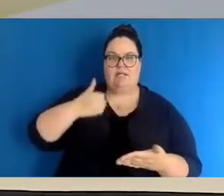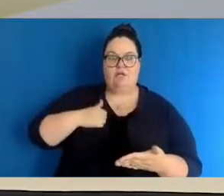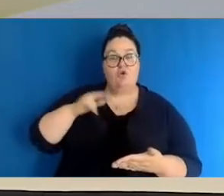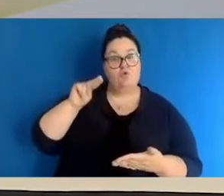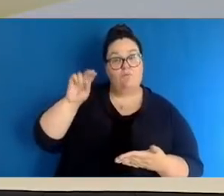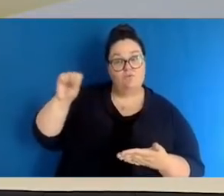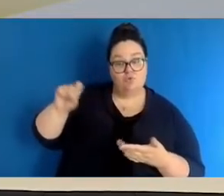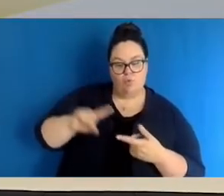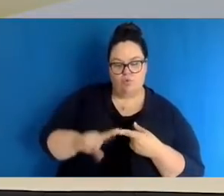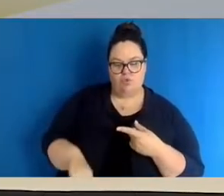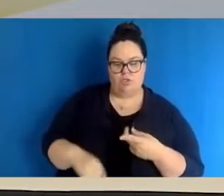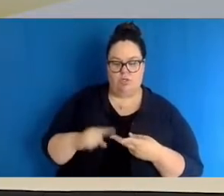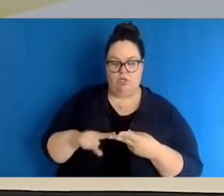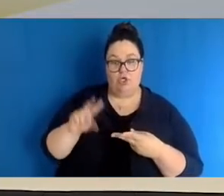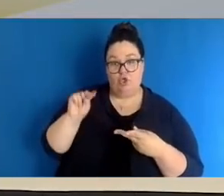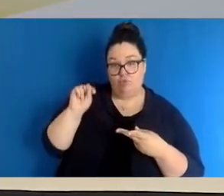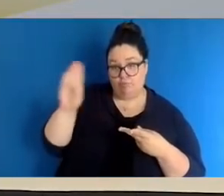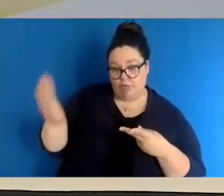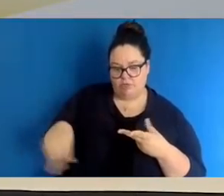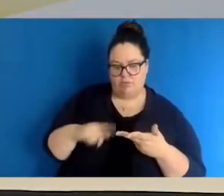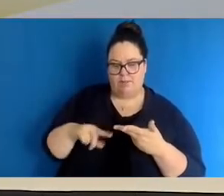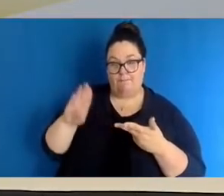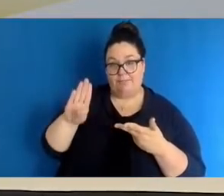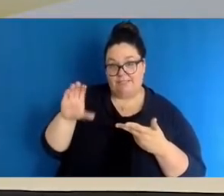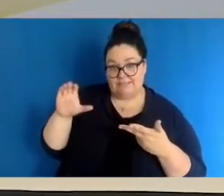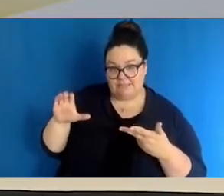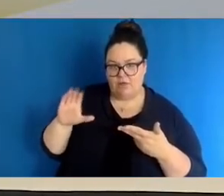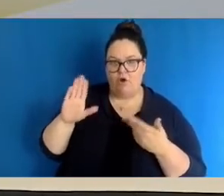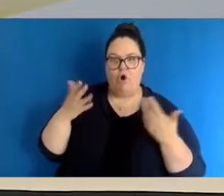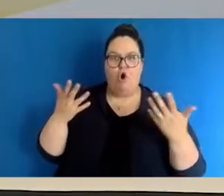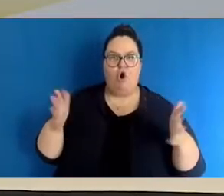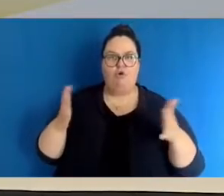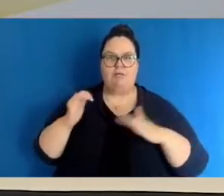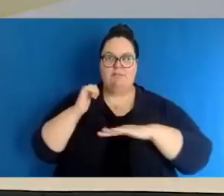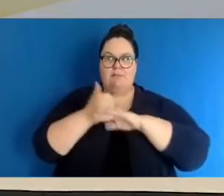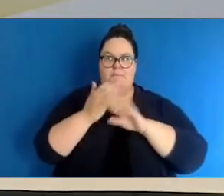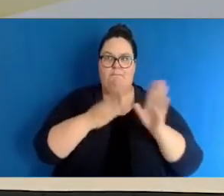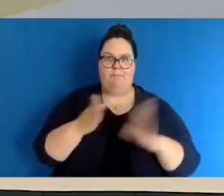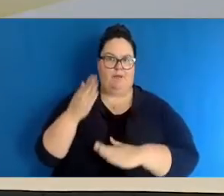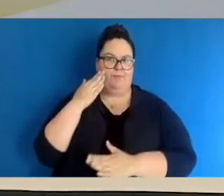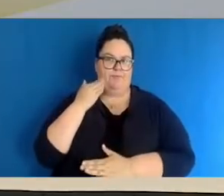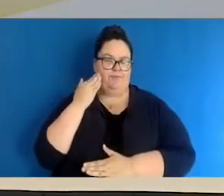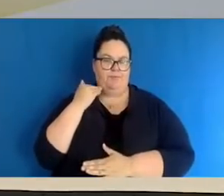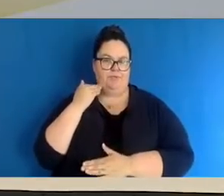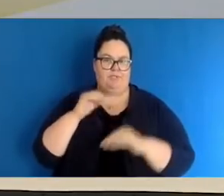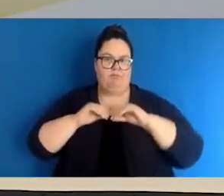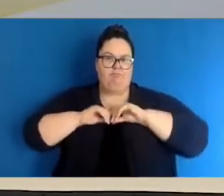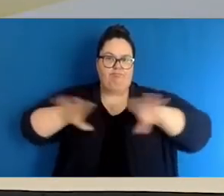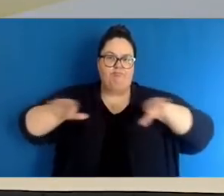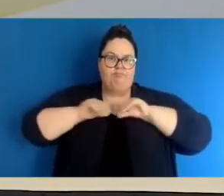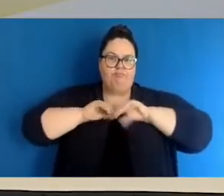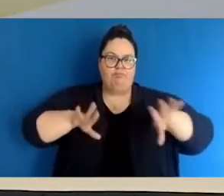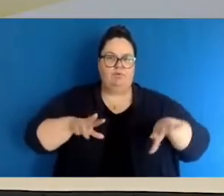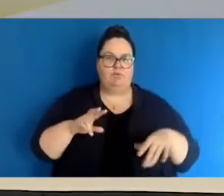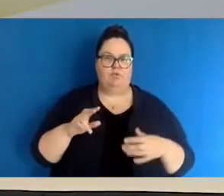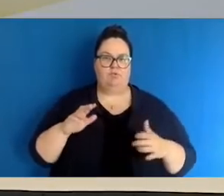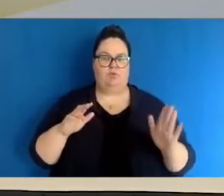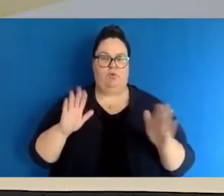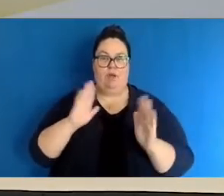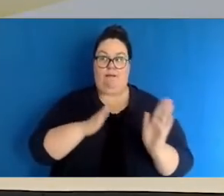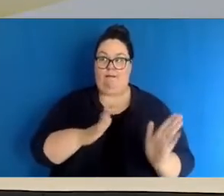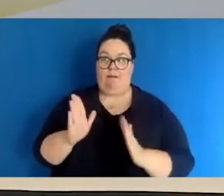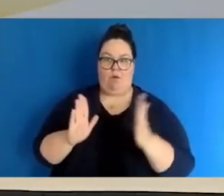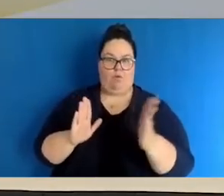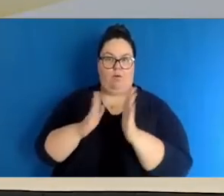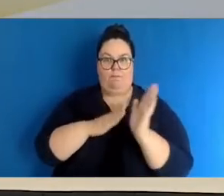Scotia and New Brunswick, BC, have all come out with plans in the last couple of days. So we're taking a plan out at a